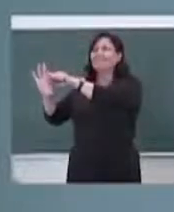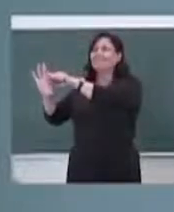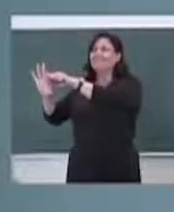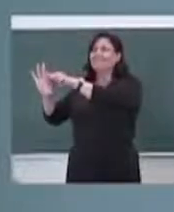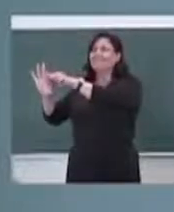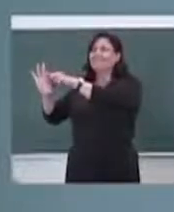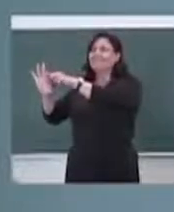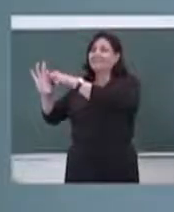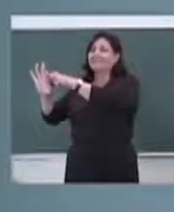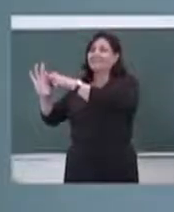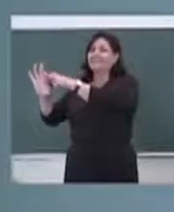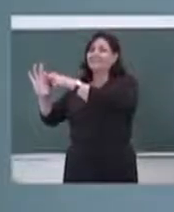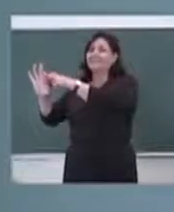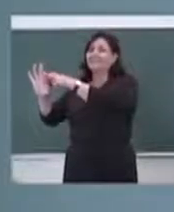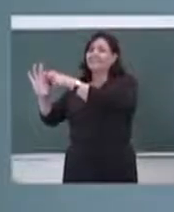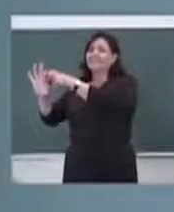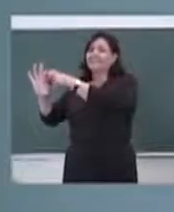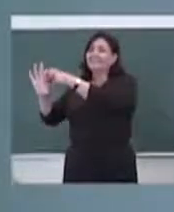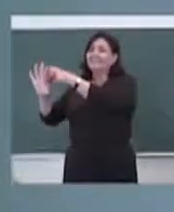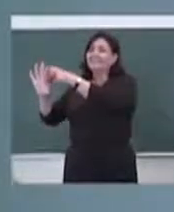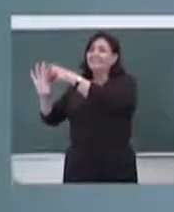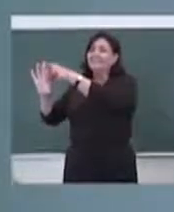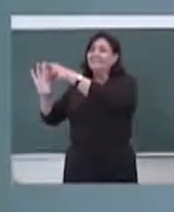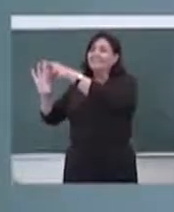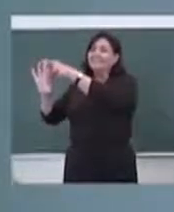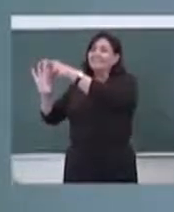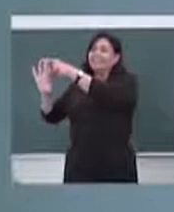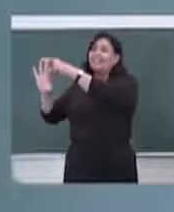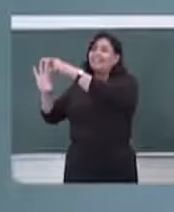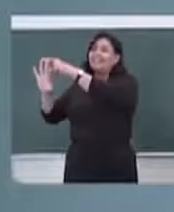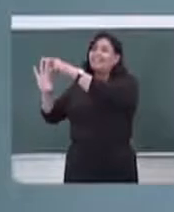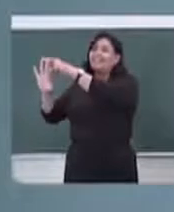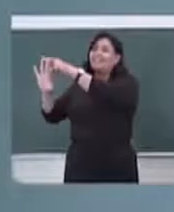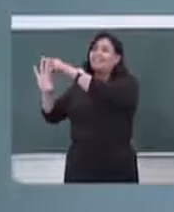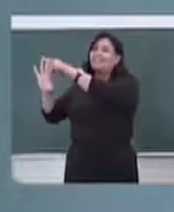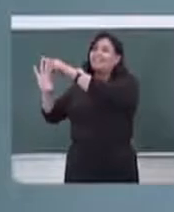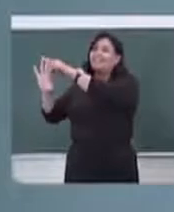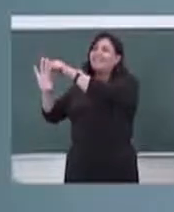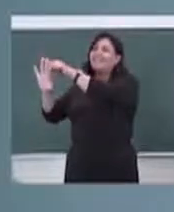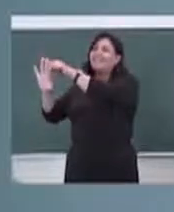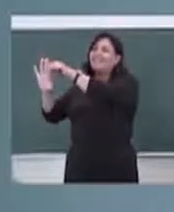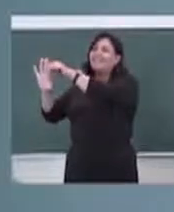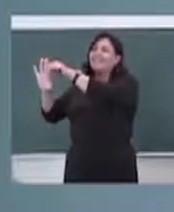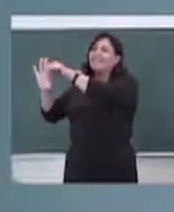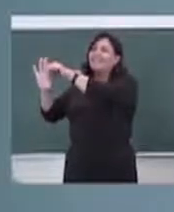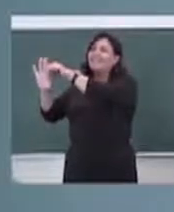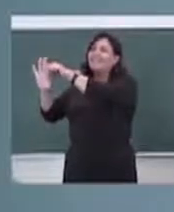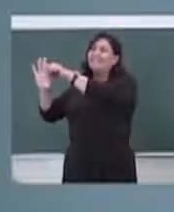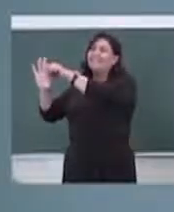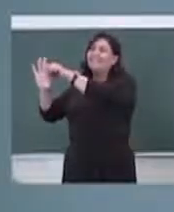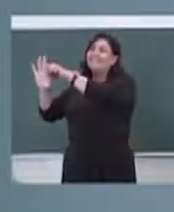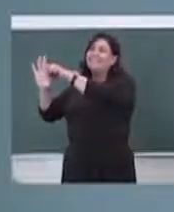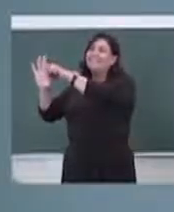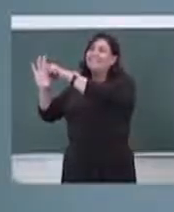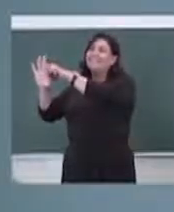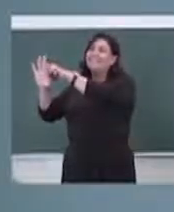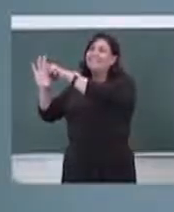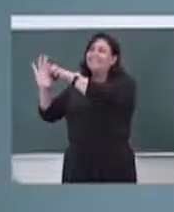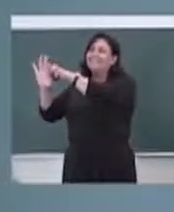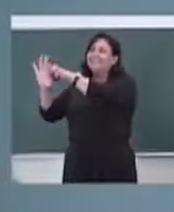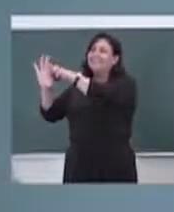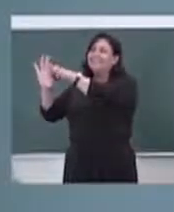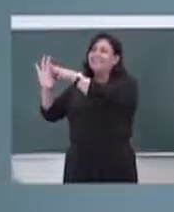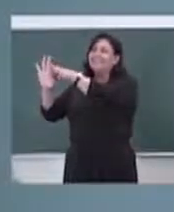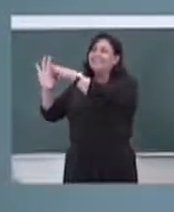round, deep into the corners. Don't worry if it's not perfect. Teacher is also